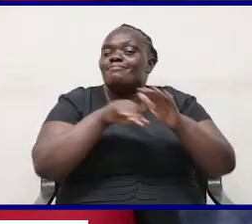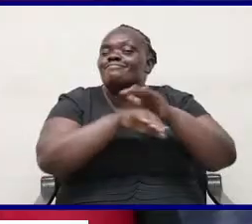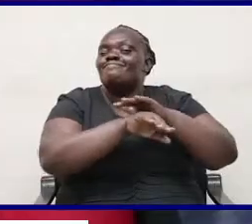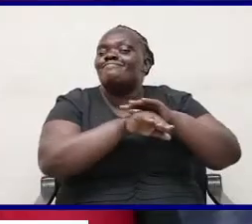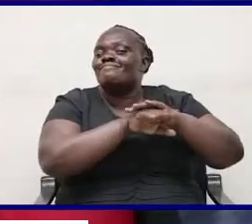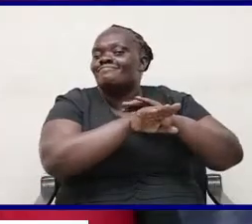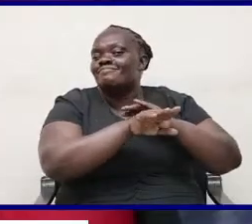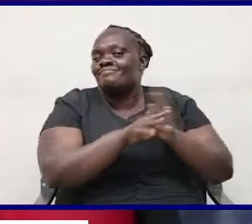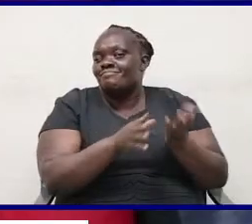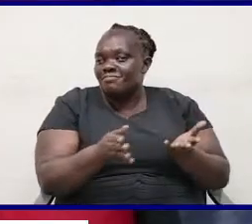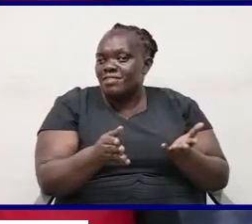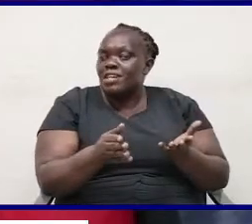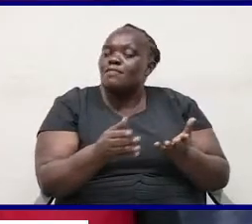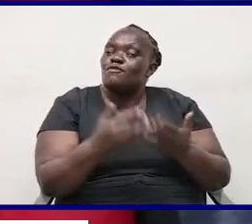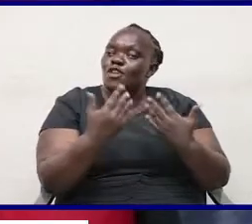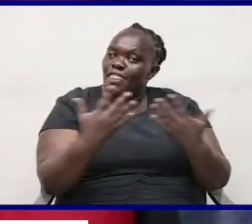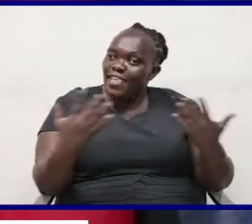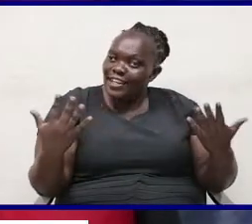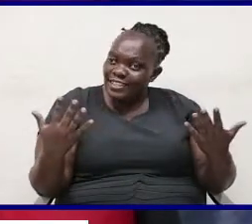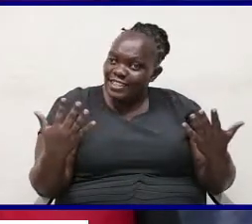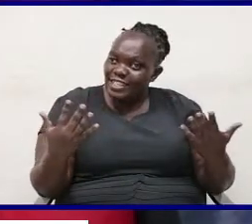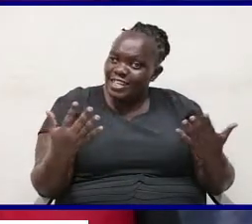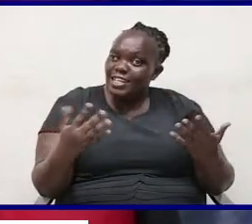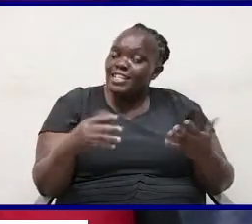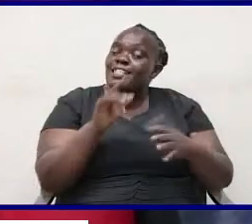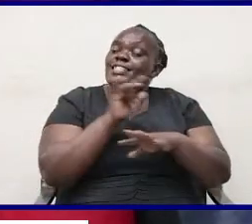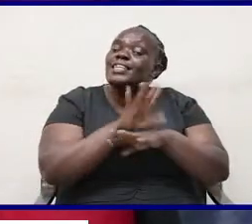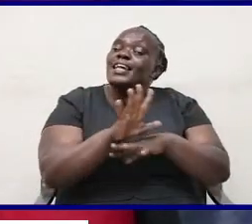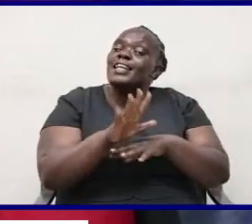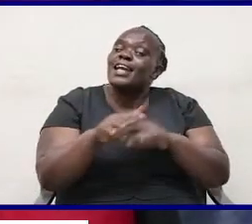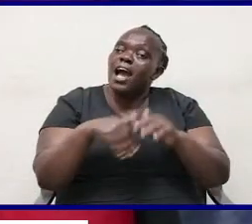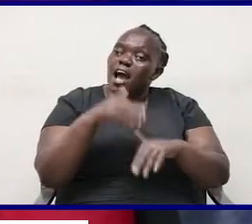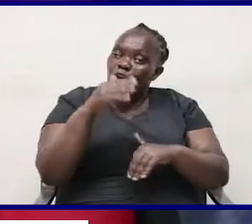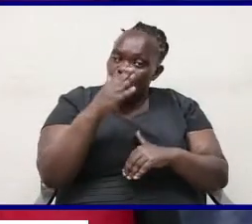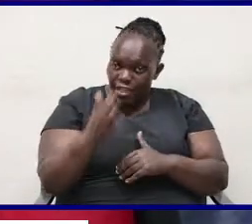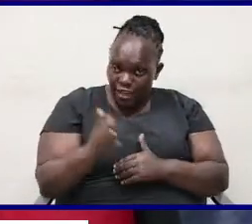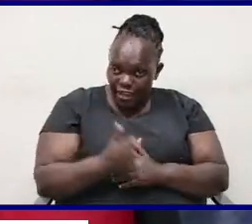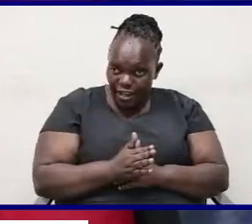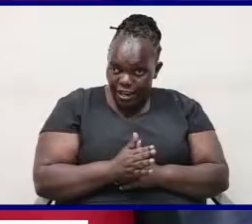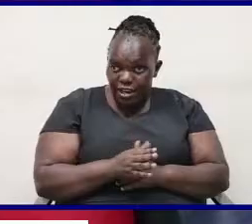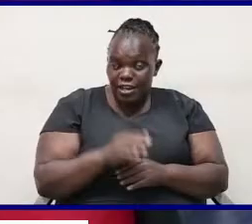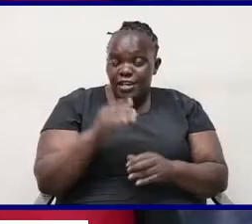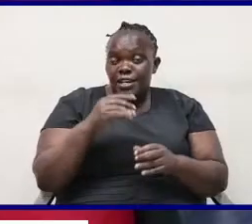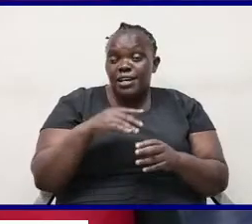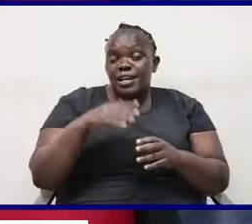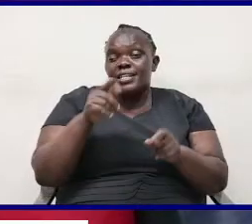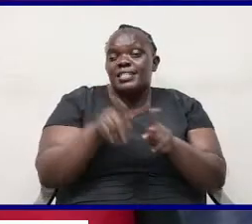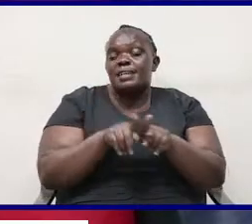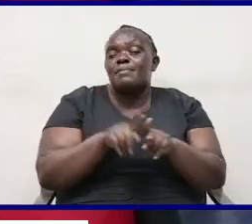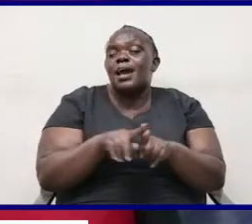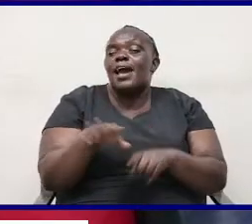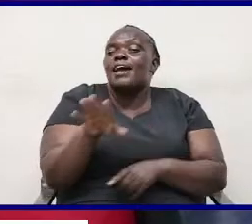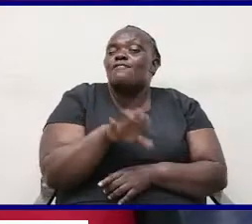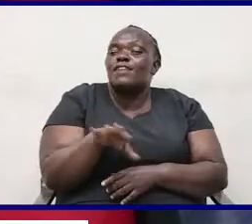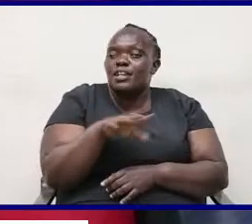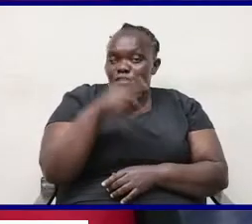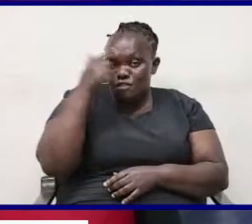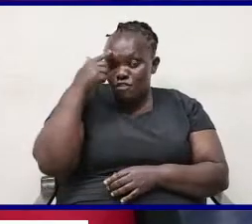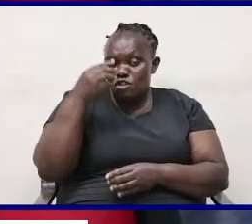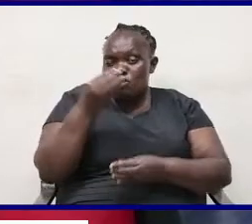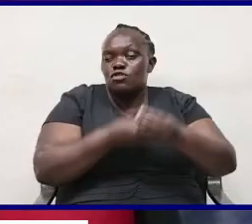for products that we are sending out there, creating an enabling environment